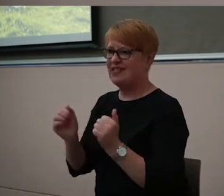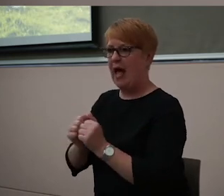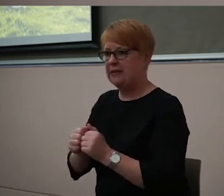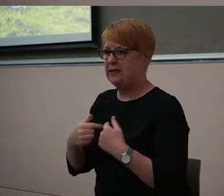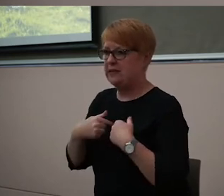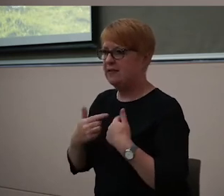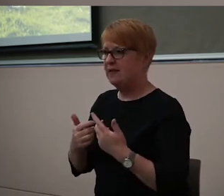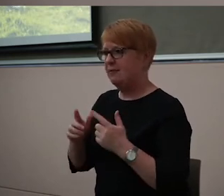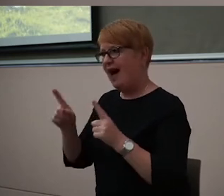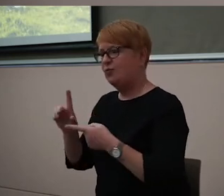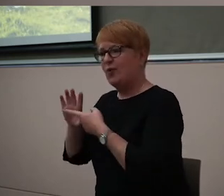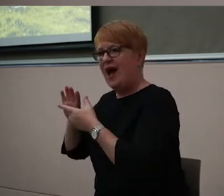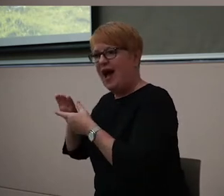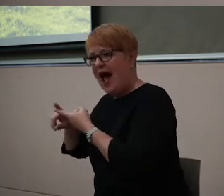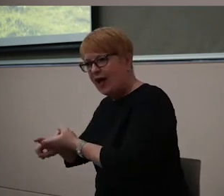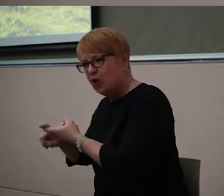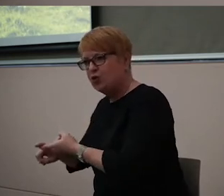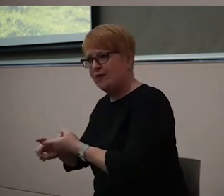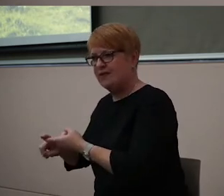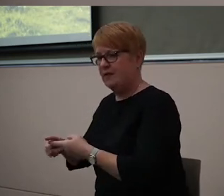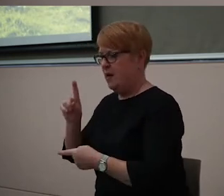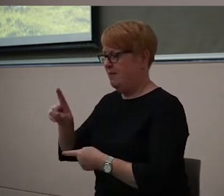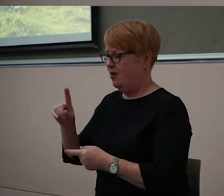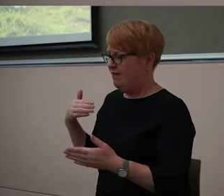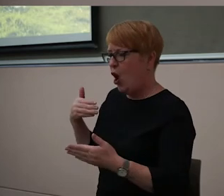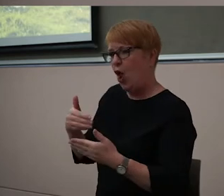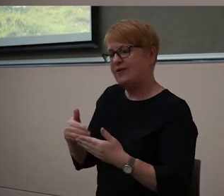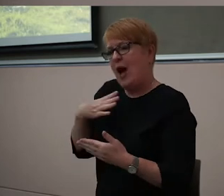Home Office showed little concern for urgency.